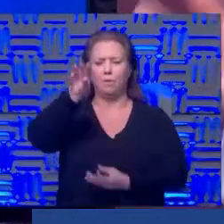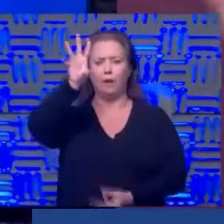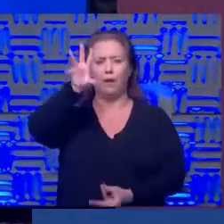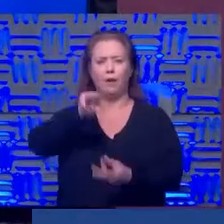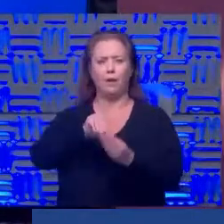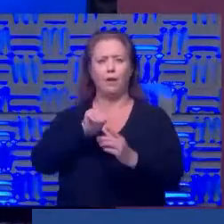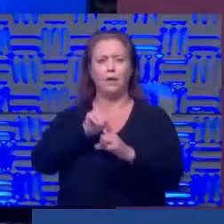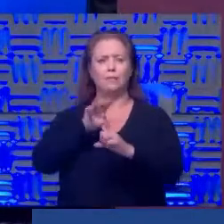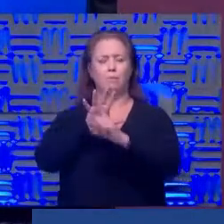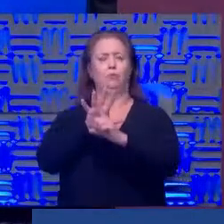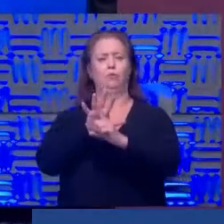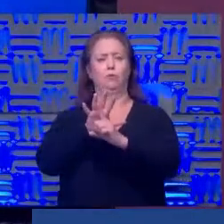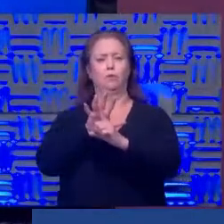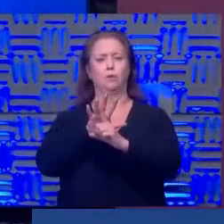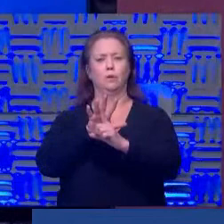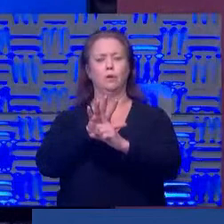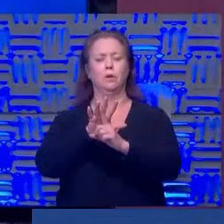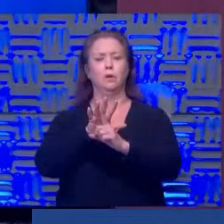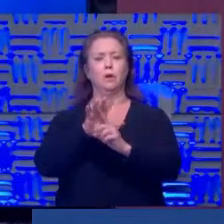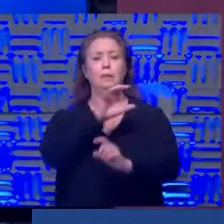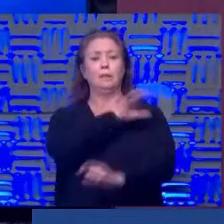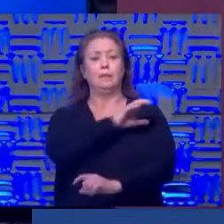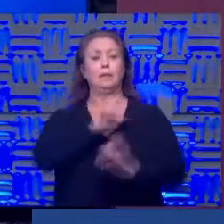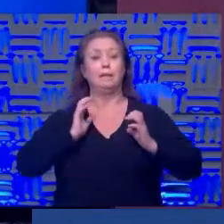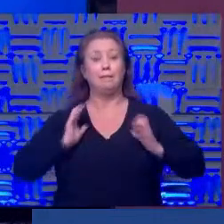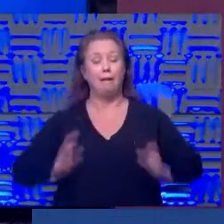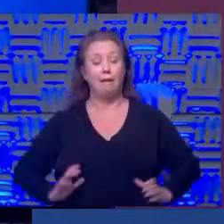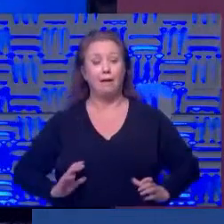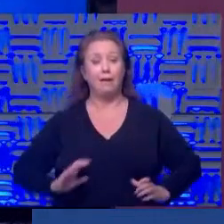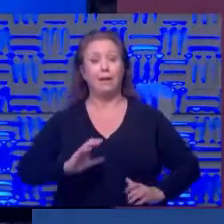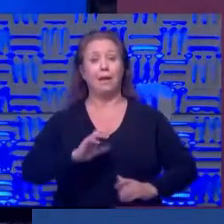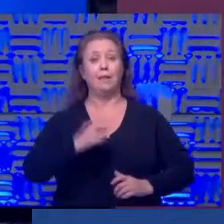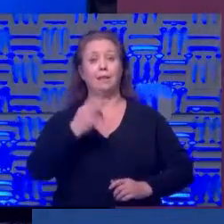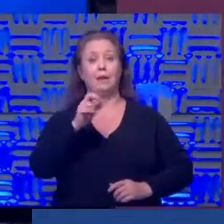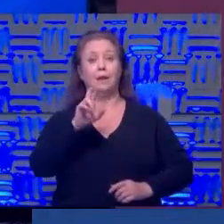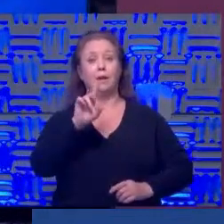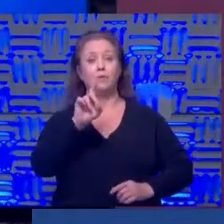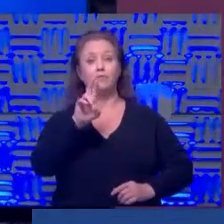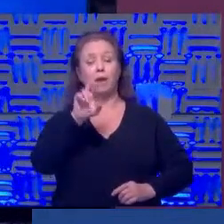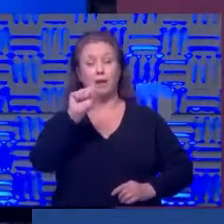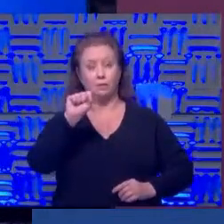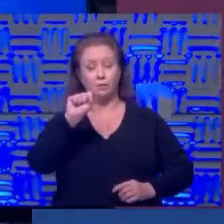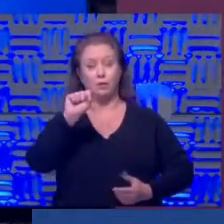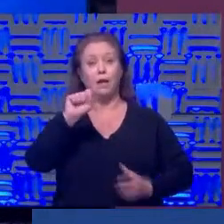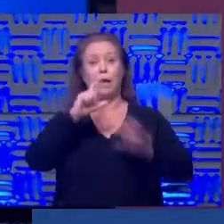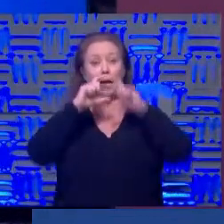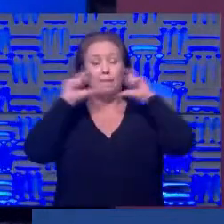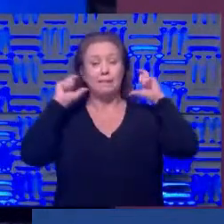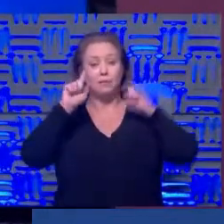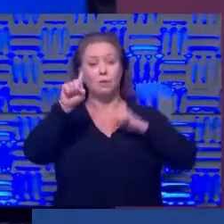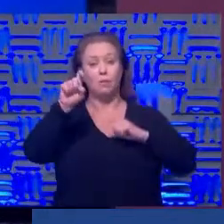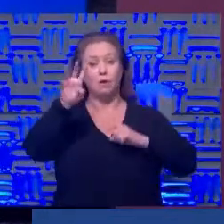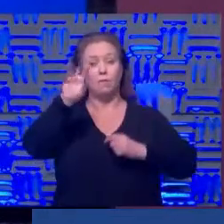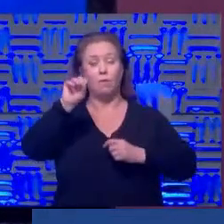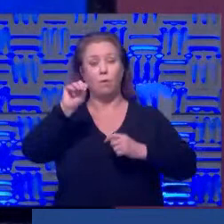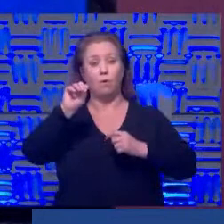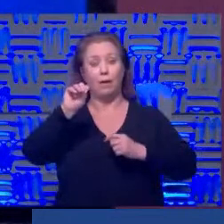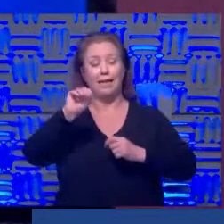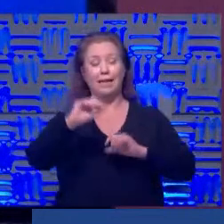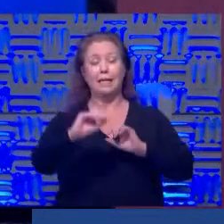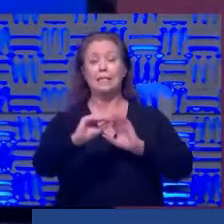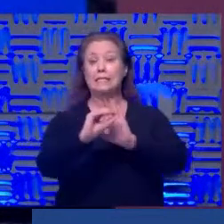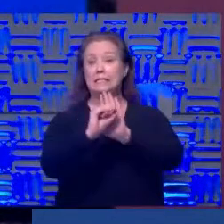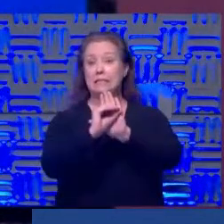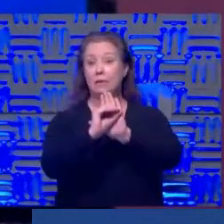exposures. At least, yeah. And both the client and the hairdresser had a mask on, and in 140 exposures,